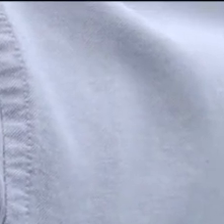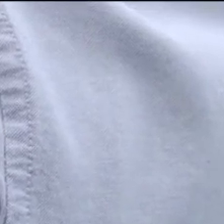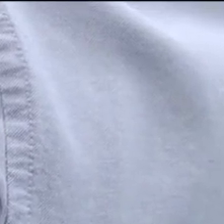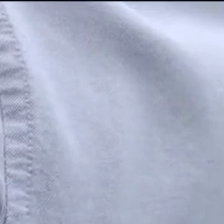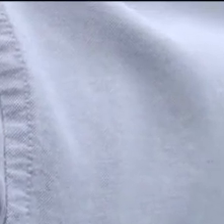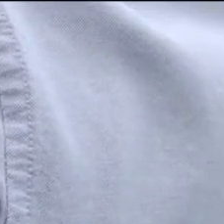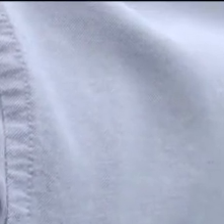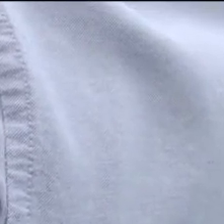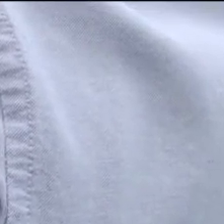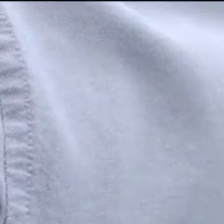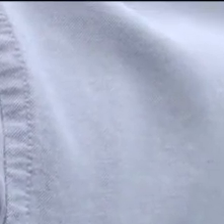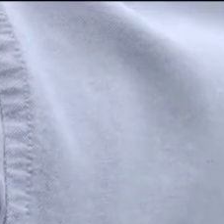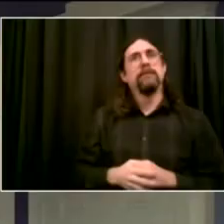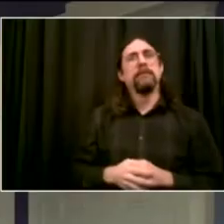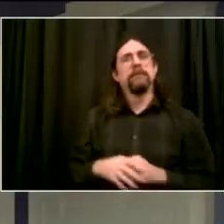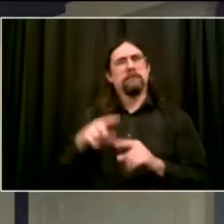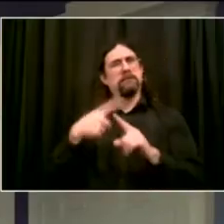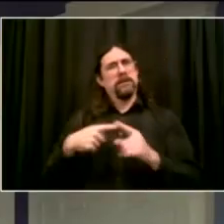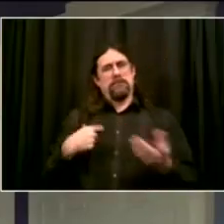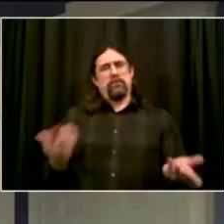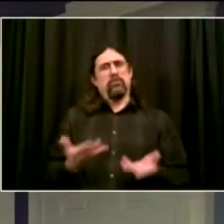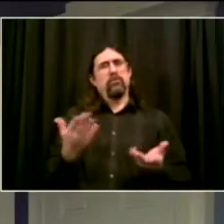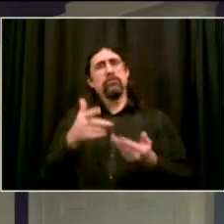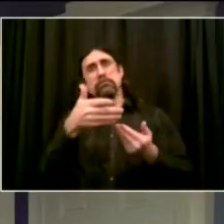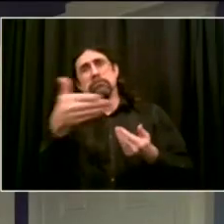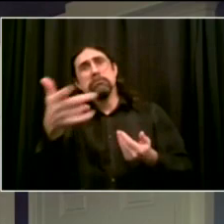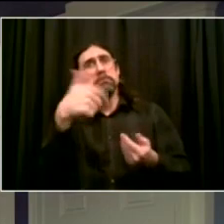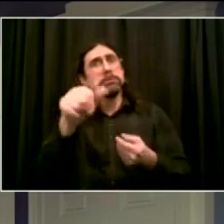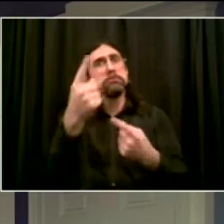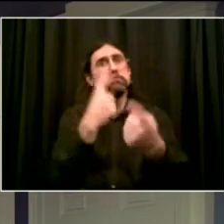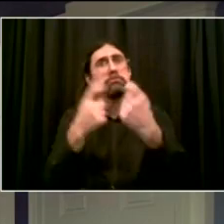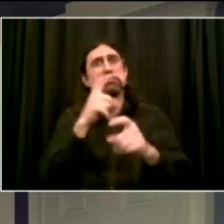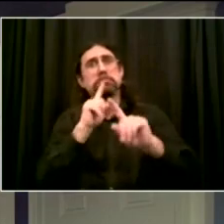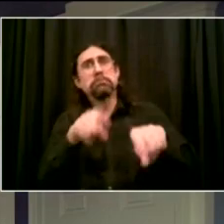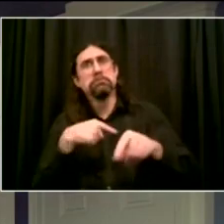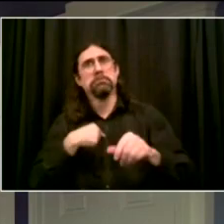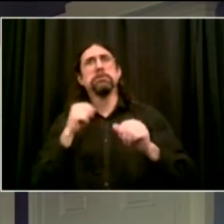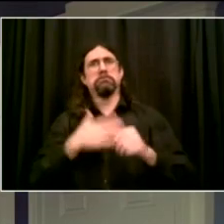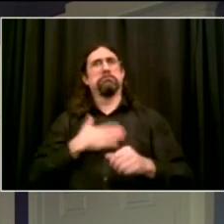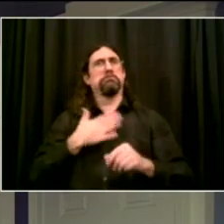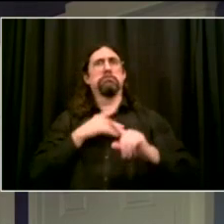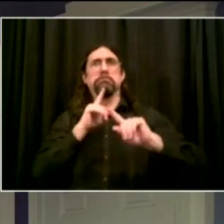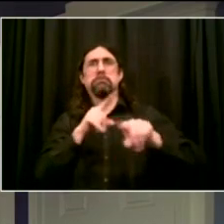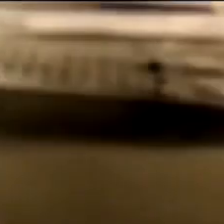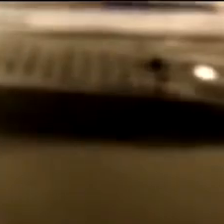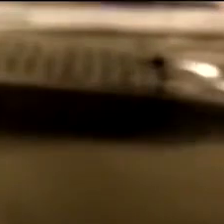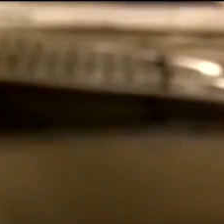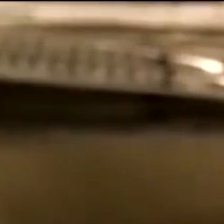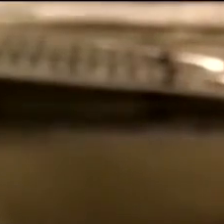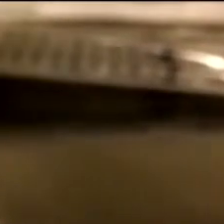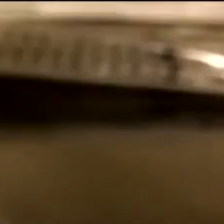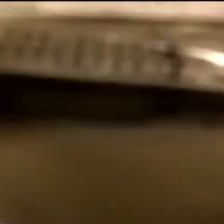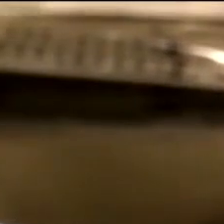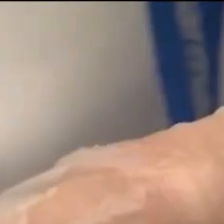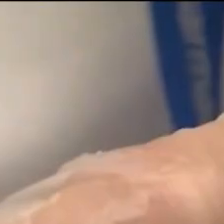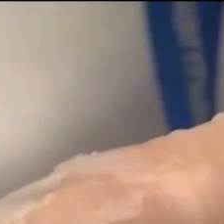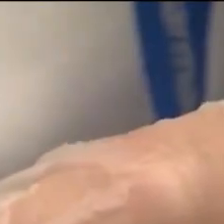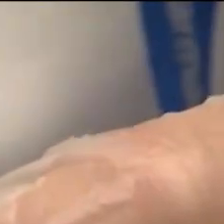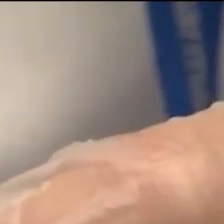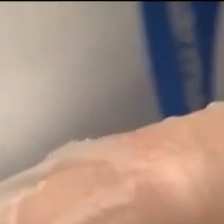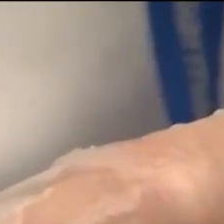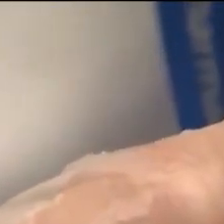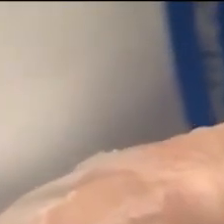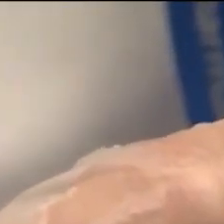administering COVID vaccines were added to the list. Mayor de Blasio tried to get on the bandwagon by calling for hospitals to dramatically increase the number